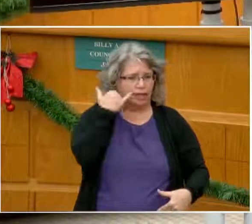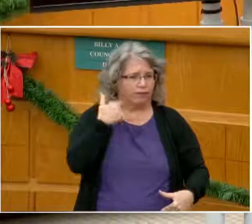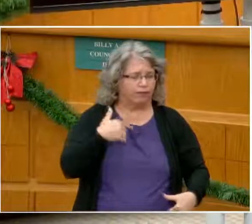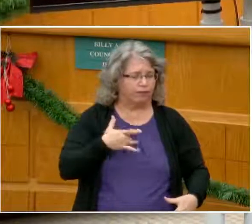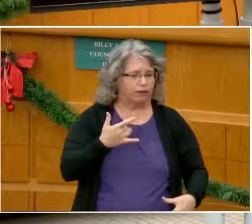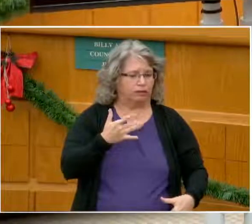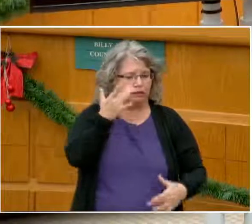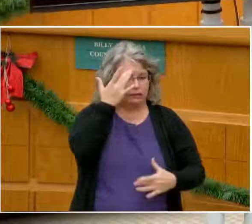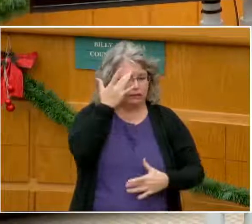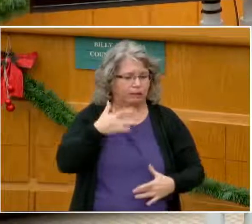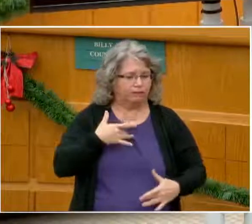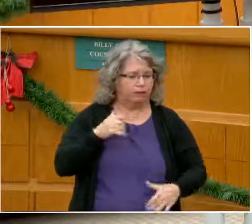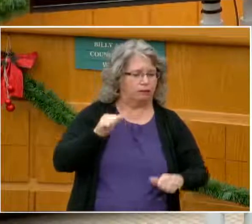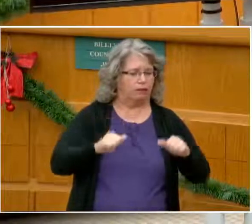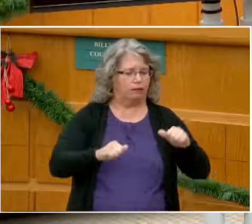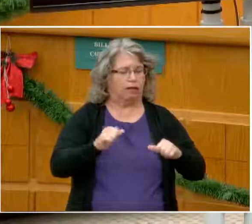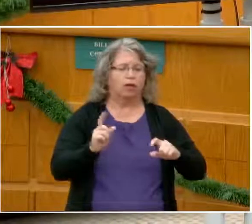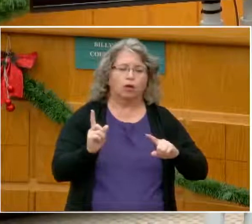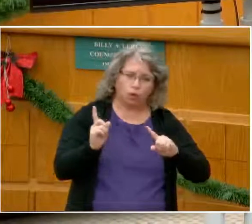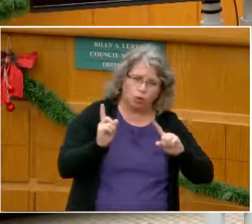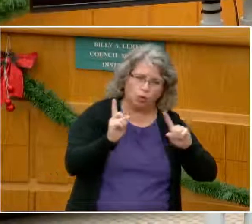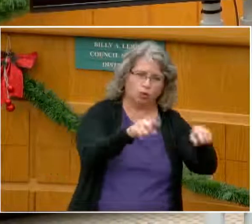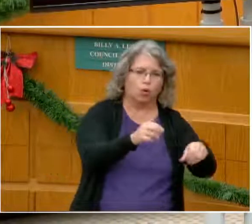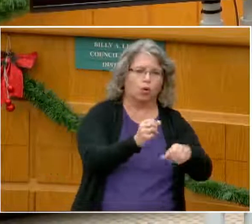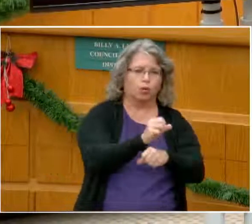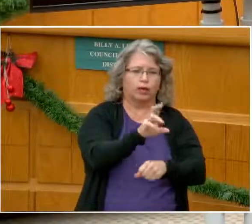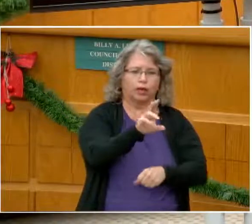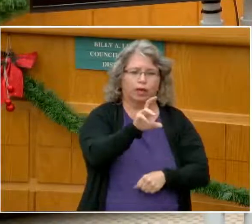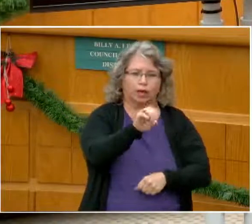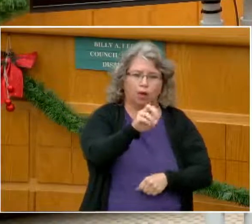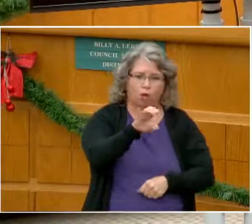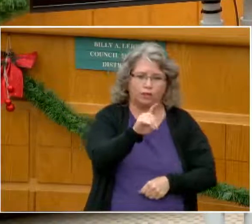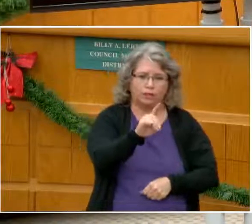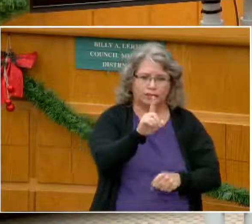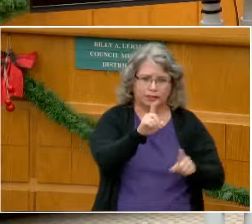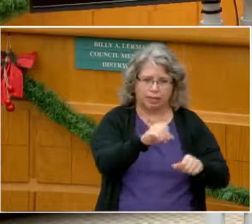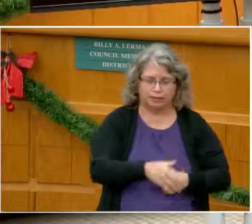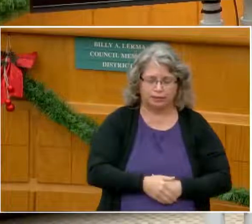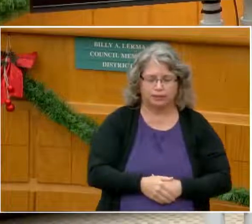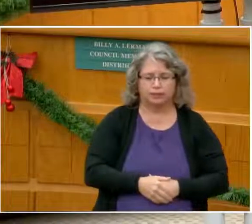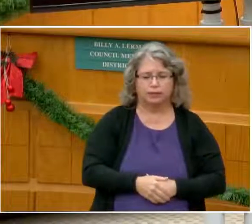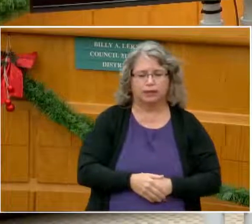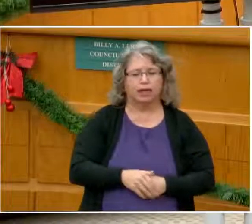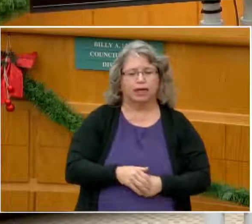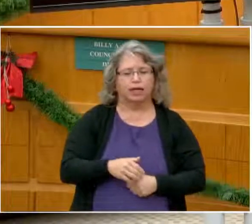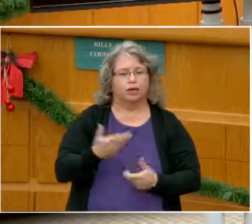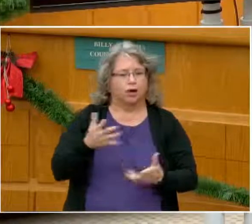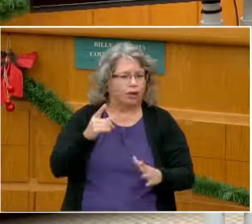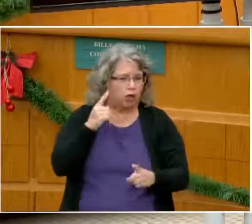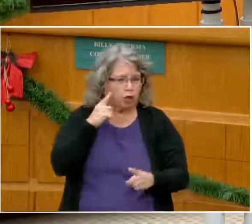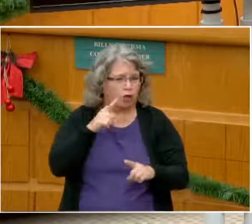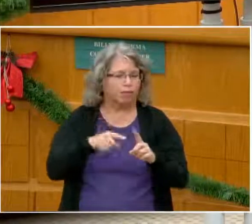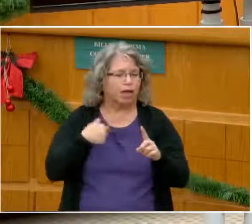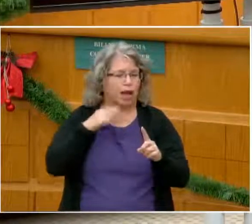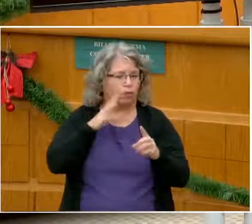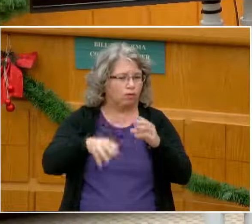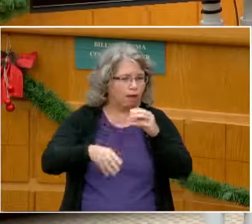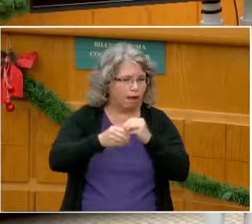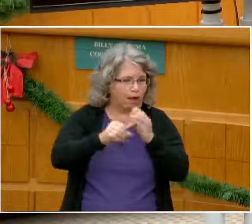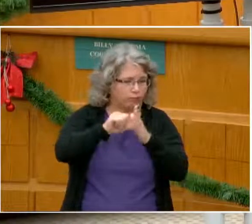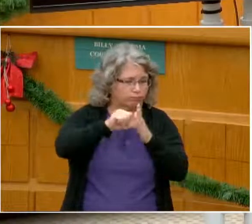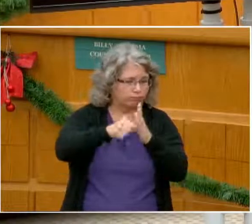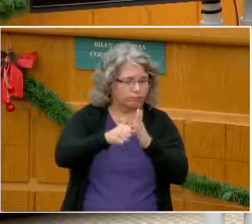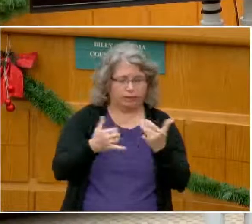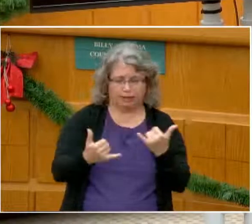test. Now, you've already heard, but it's worth mentioning again because I'm going to add something to it. This morning, we discussed